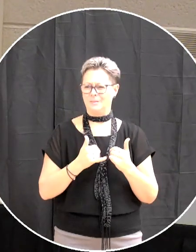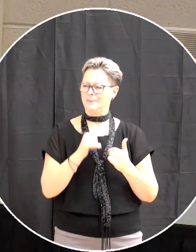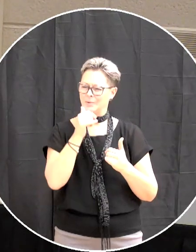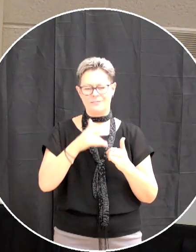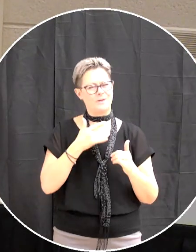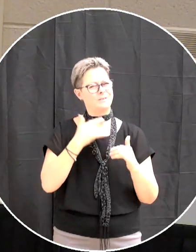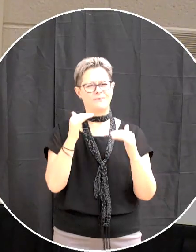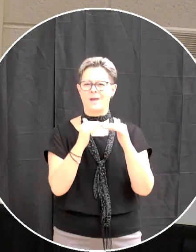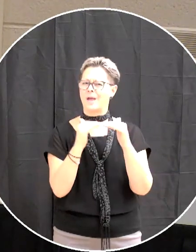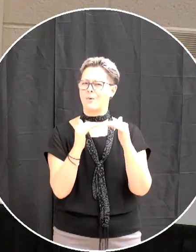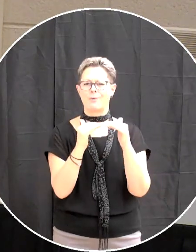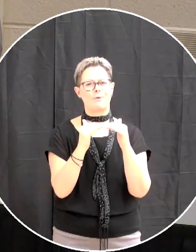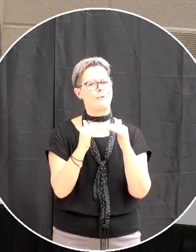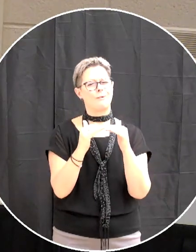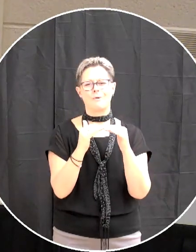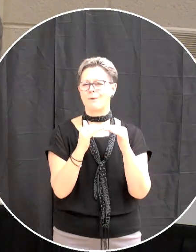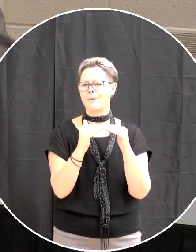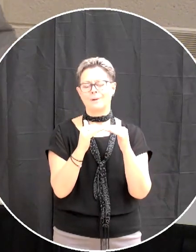them.